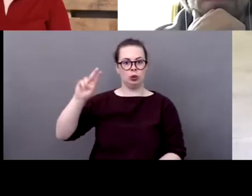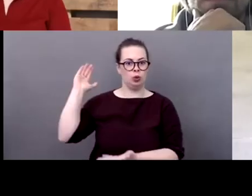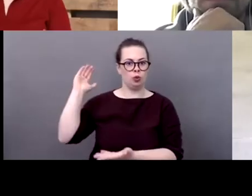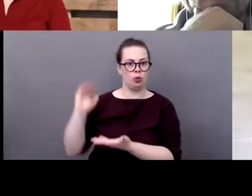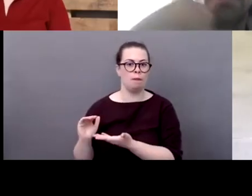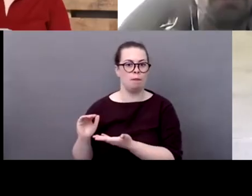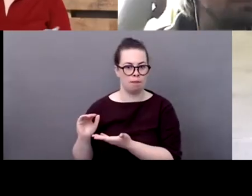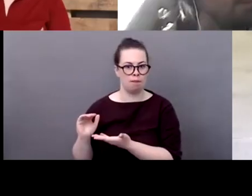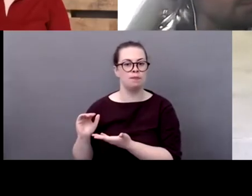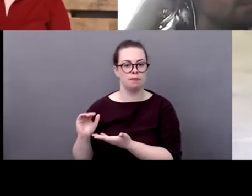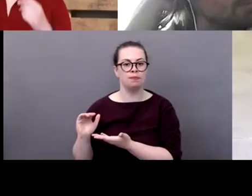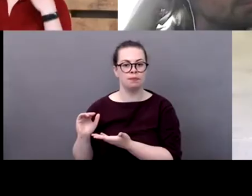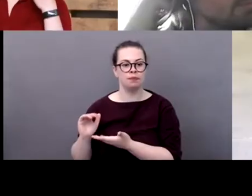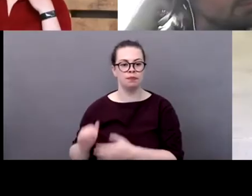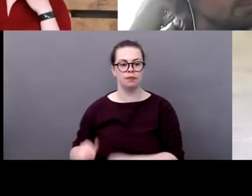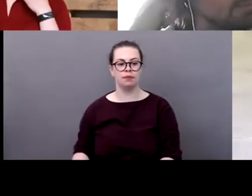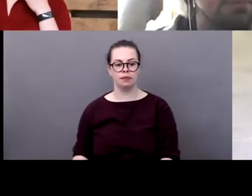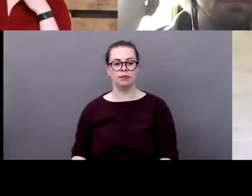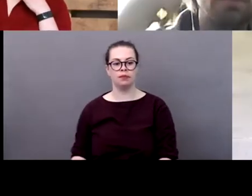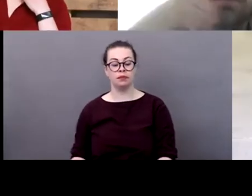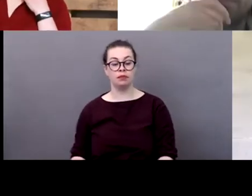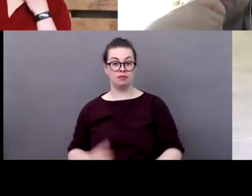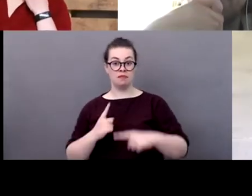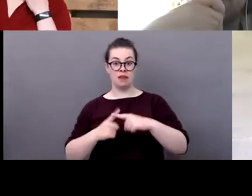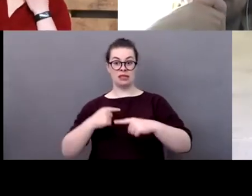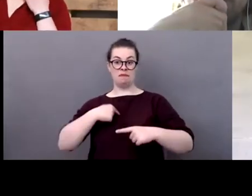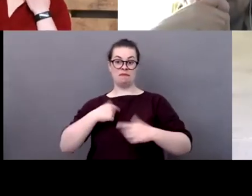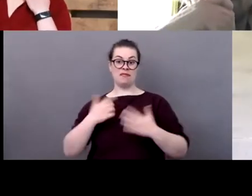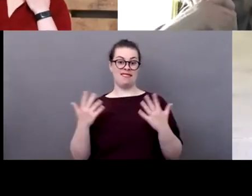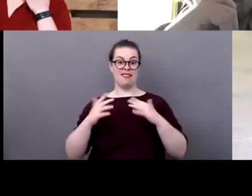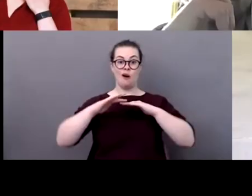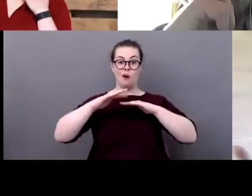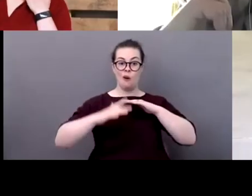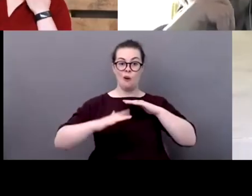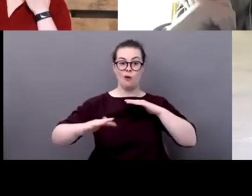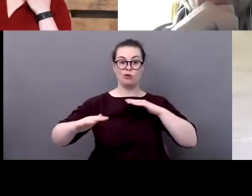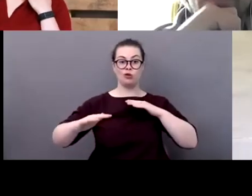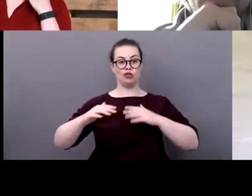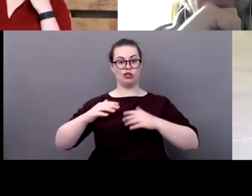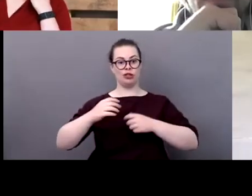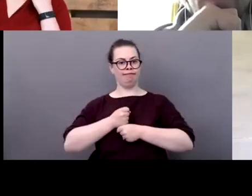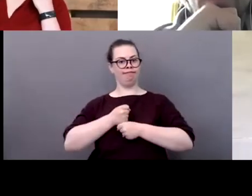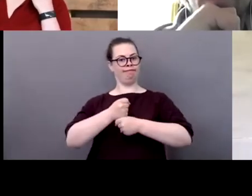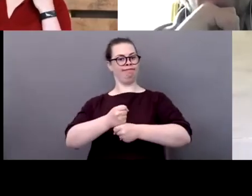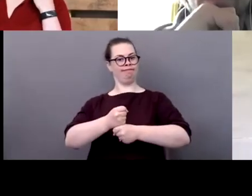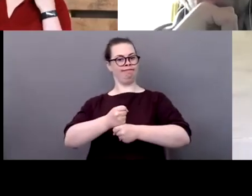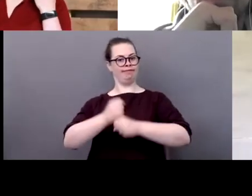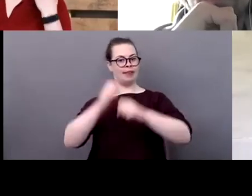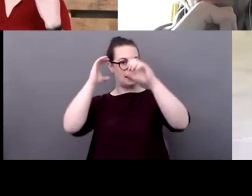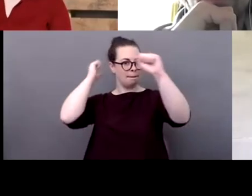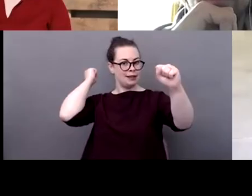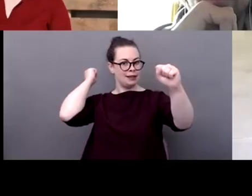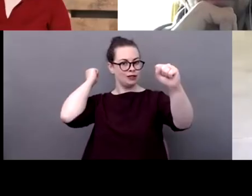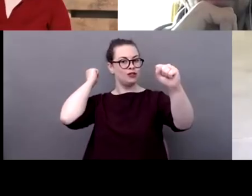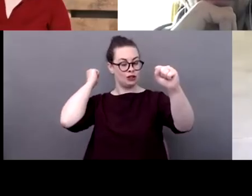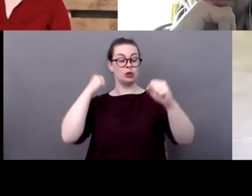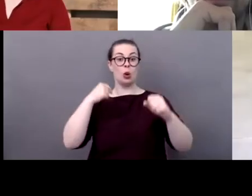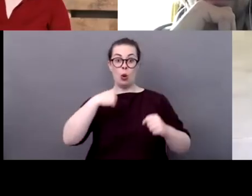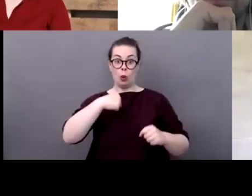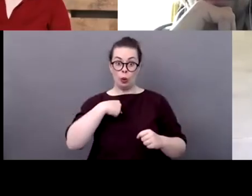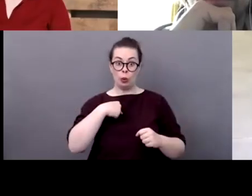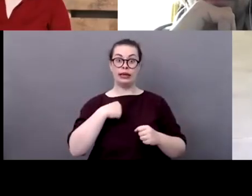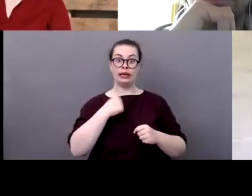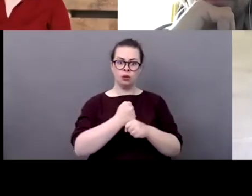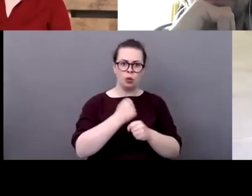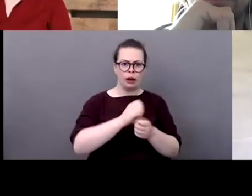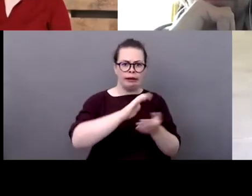really advocate as an ocean ambassador, ocean action is climate action and vice versa. So, you know, we're really dependent on